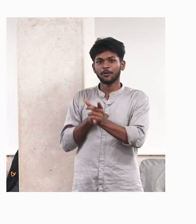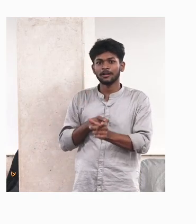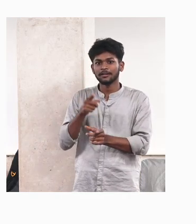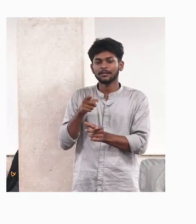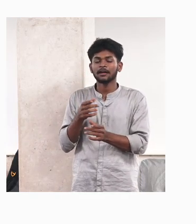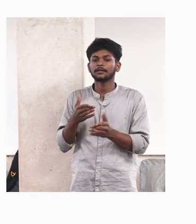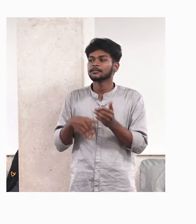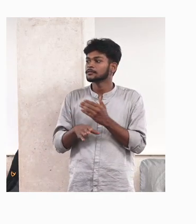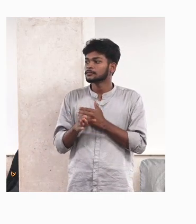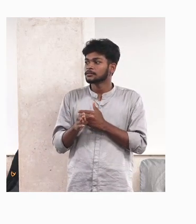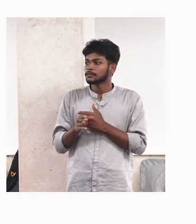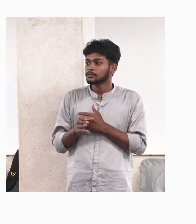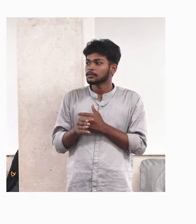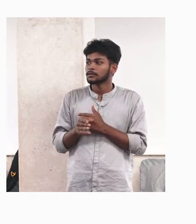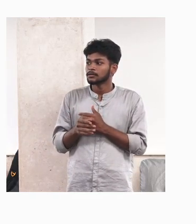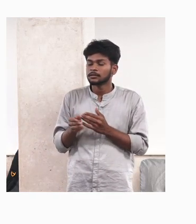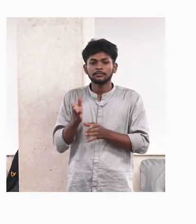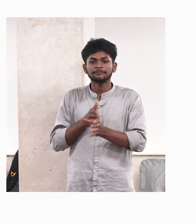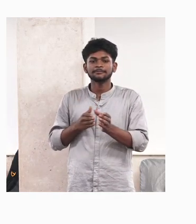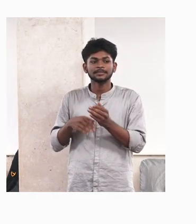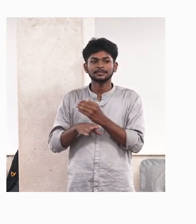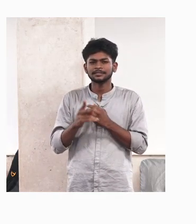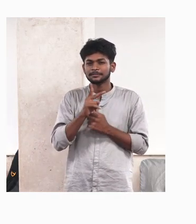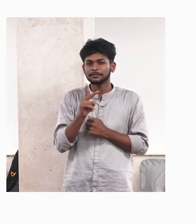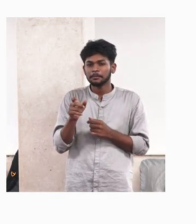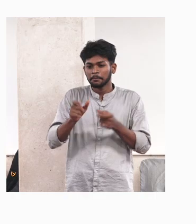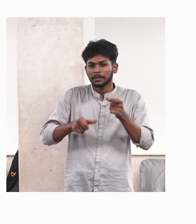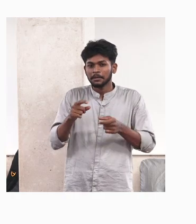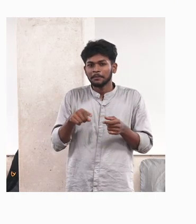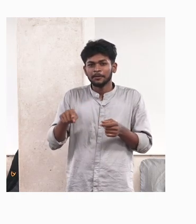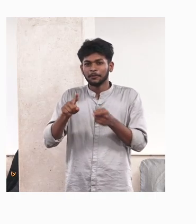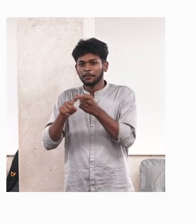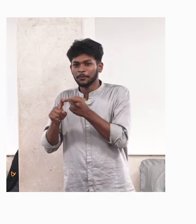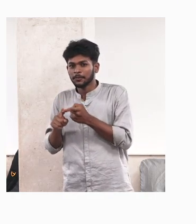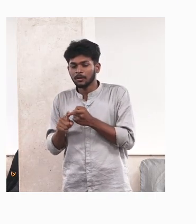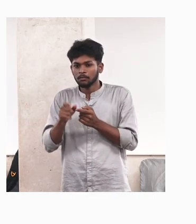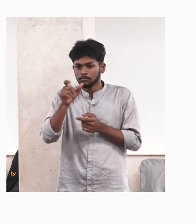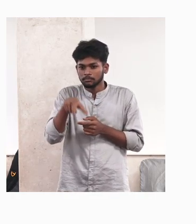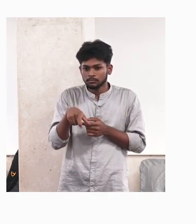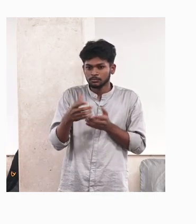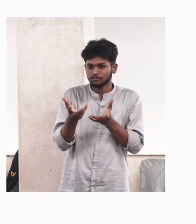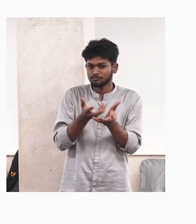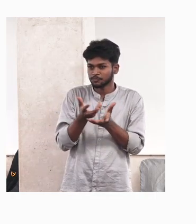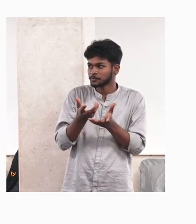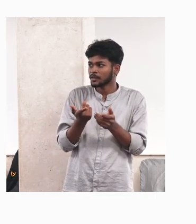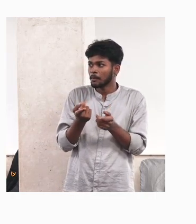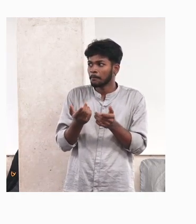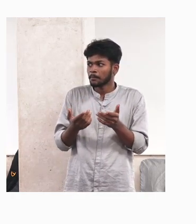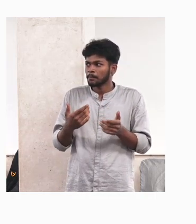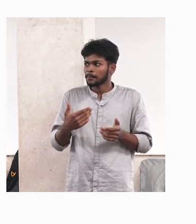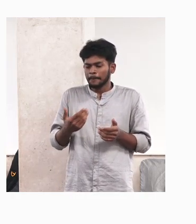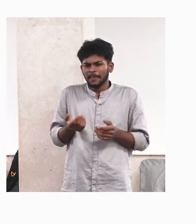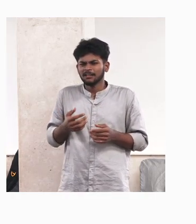say, and I know in the long run it will help the clients with whom I'm working. And see, I'm